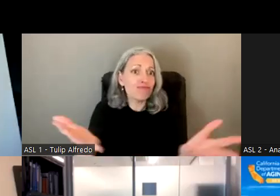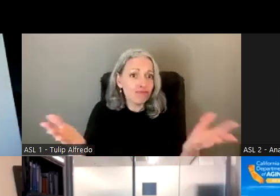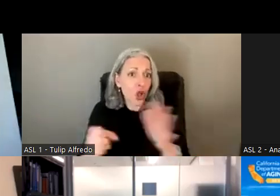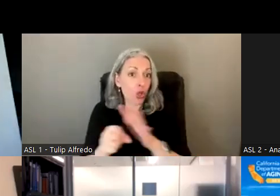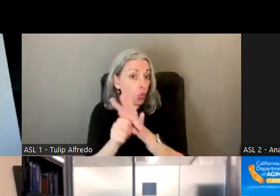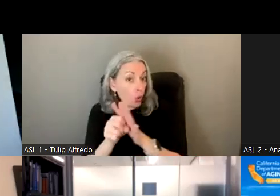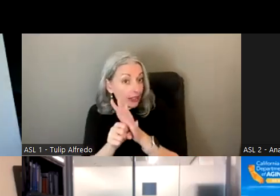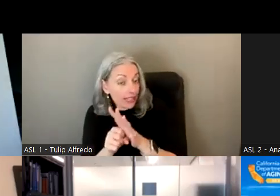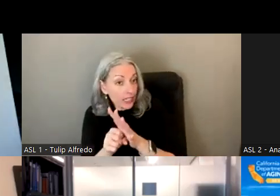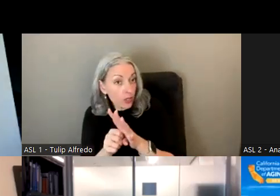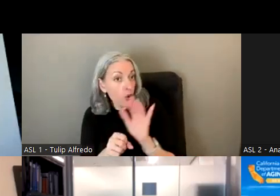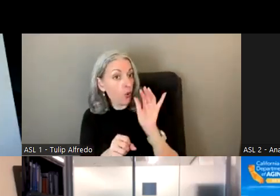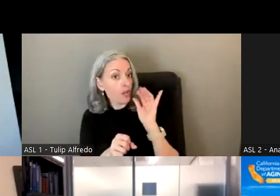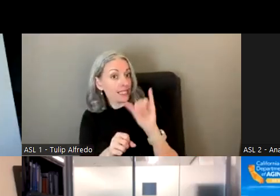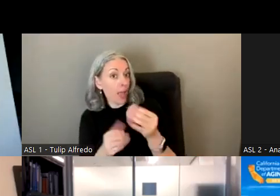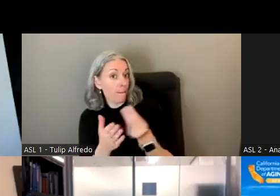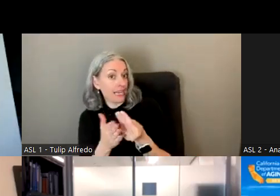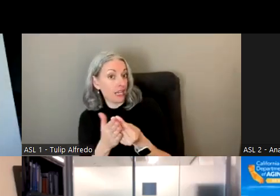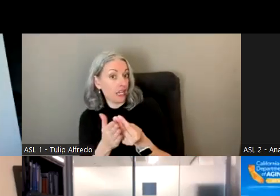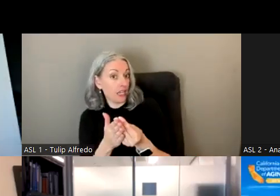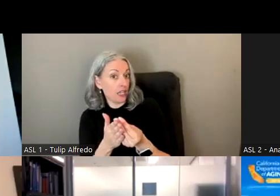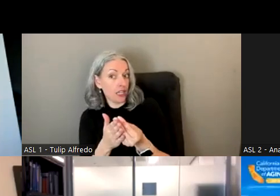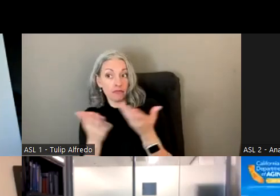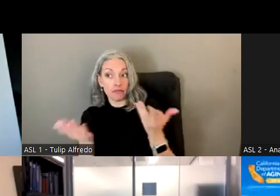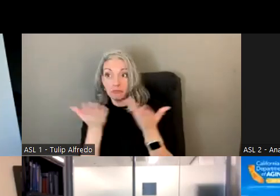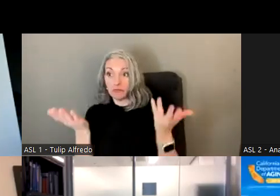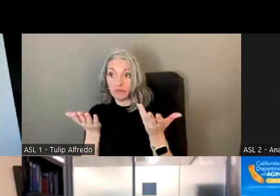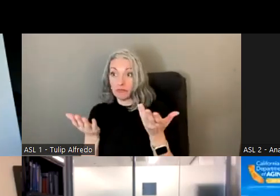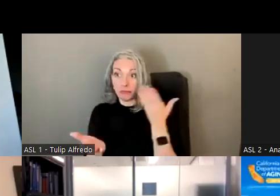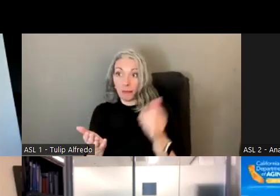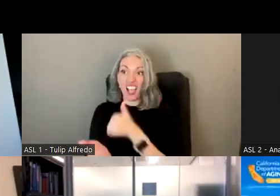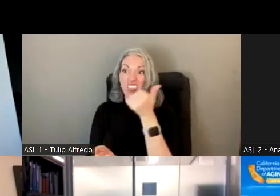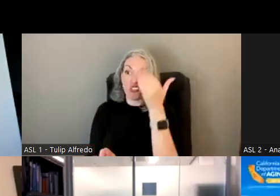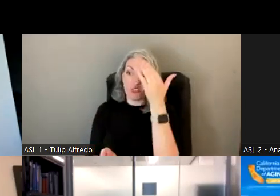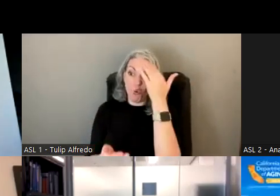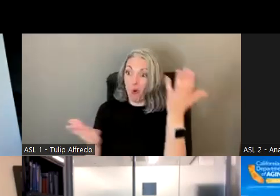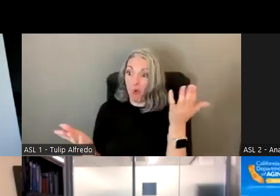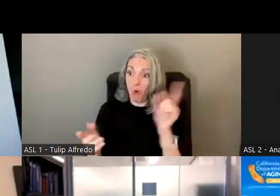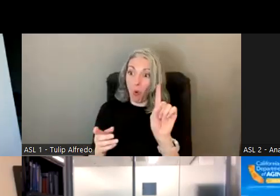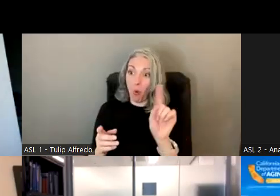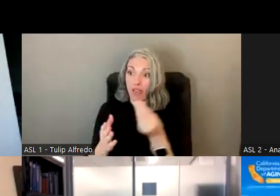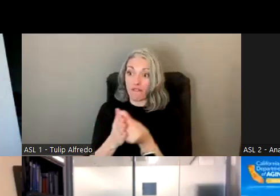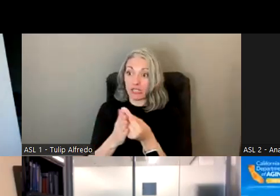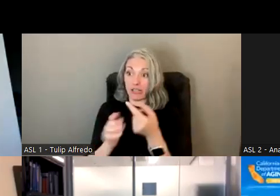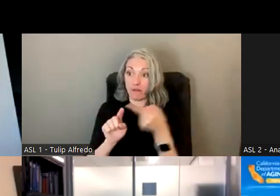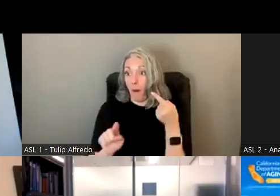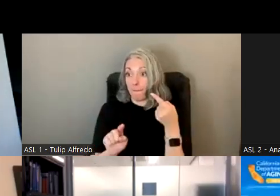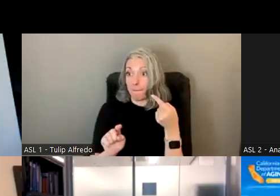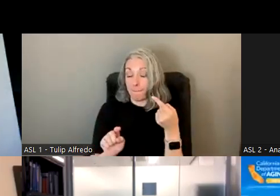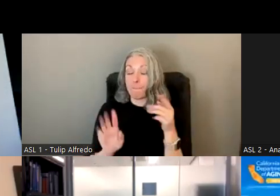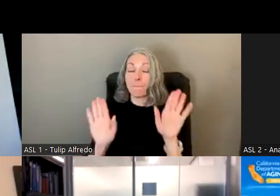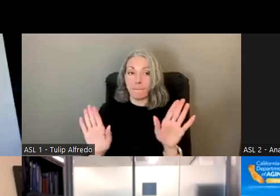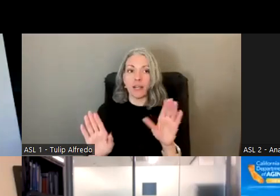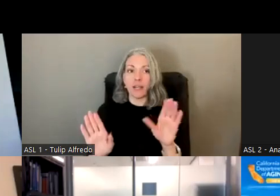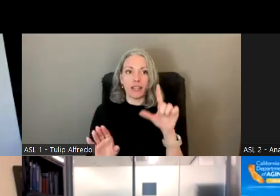locally, or is that Michelle or Barbara might know where that funding lives. Happy to answer the question. So the